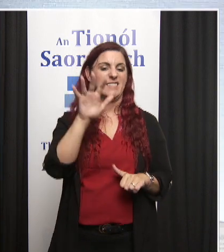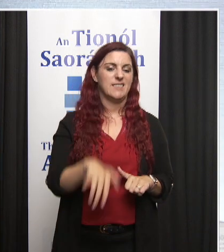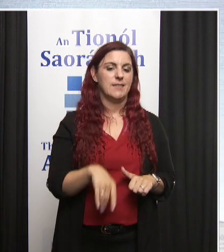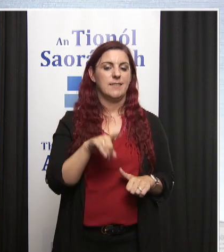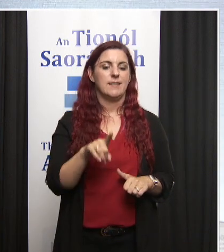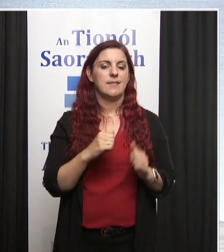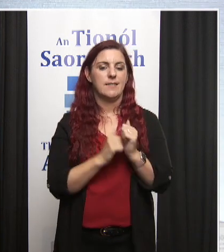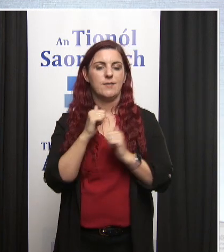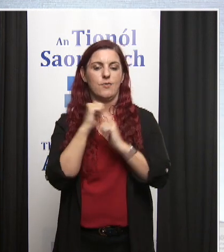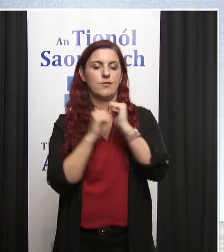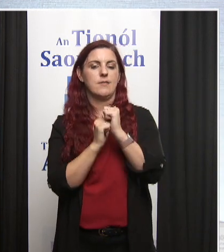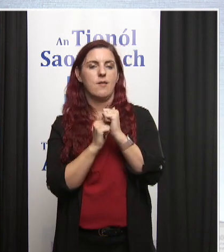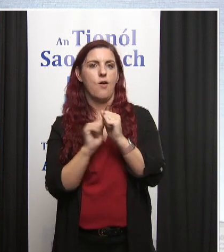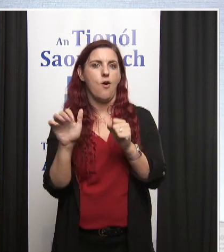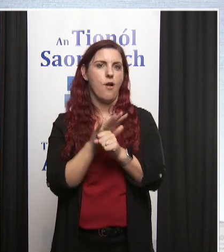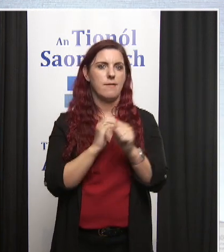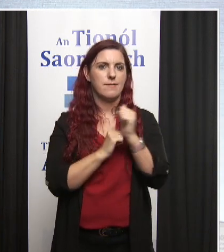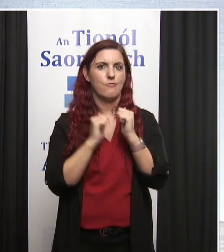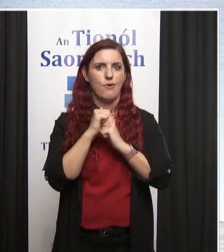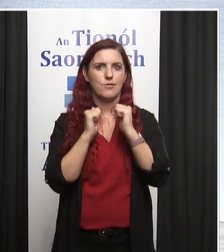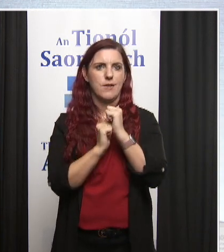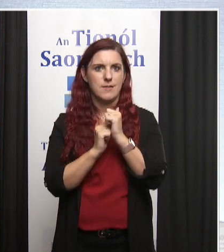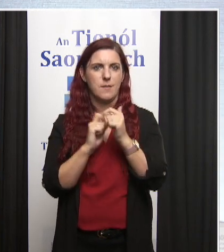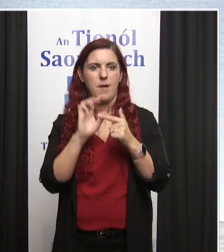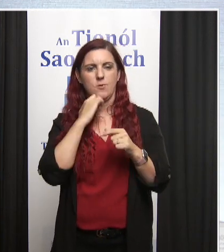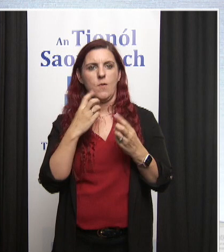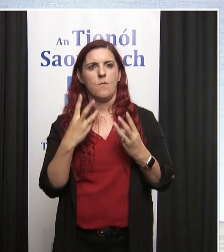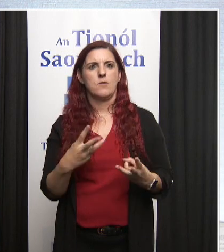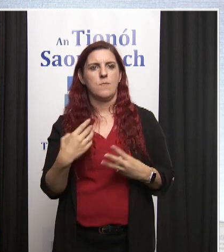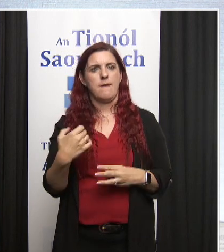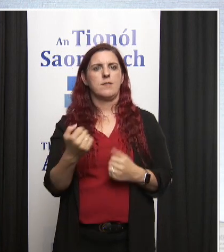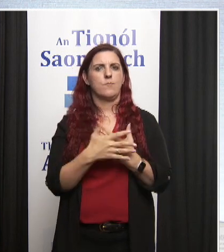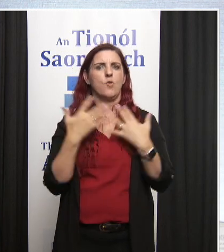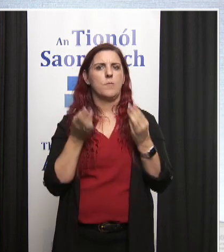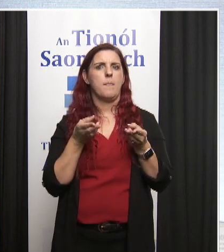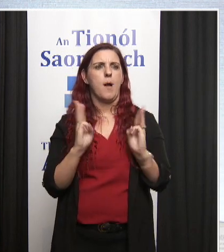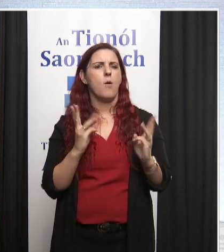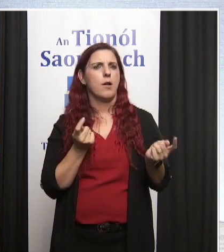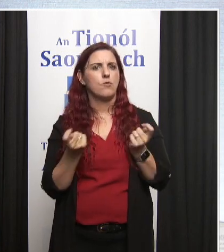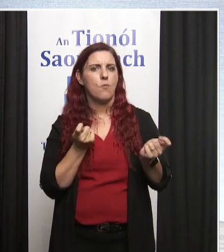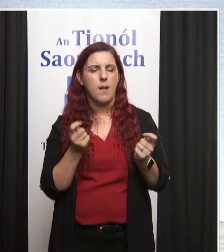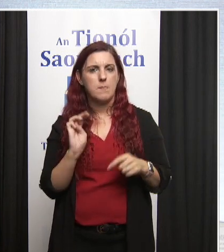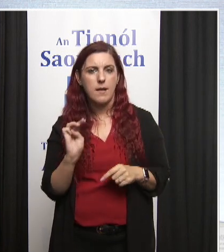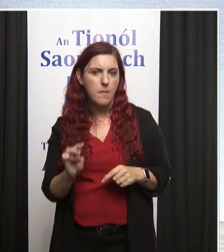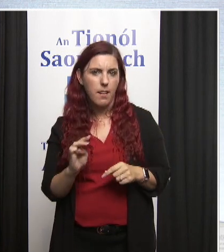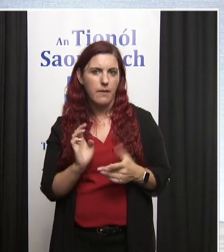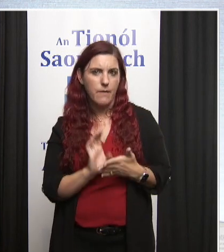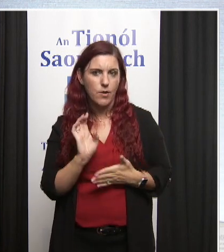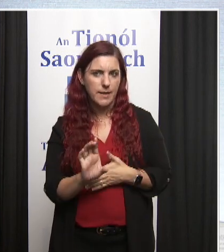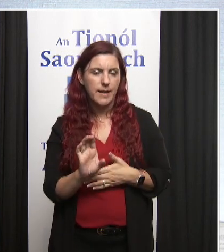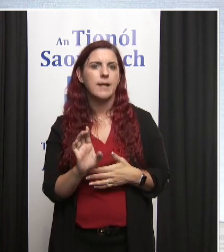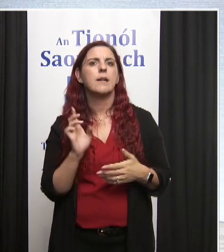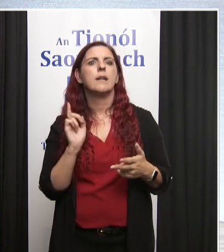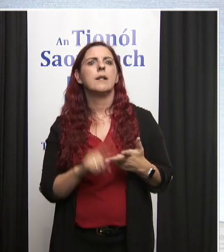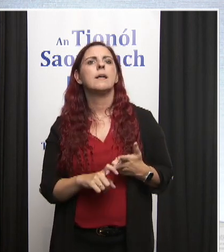the structures, all of the structures as well, because we wanted to have as much power and control and funding models as we possibly could